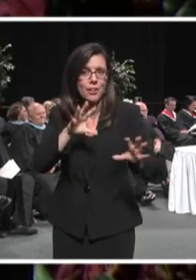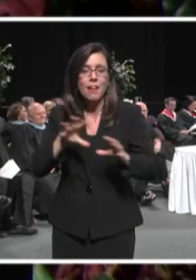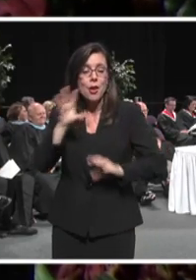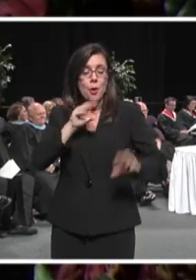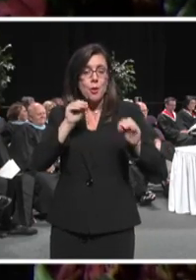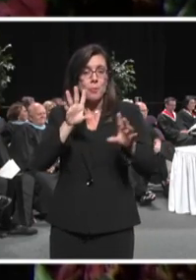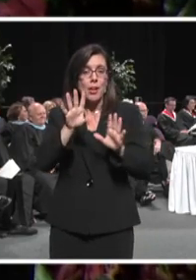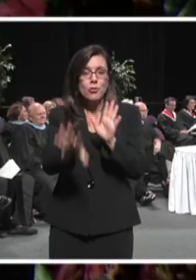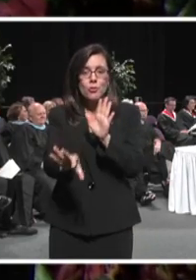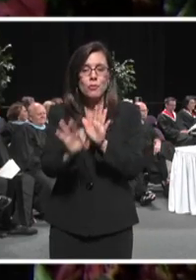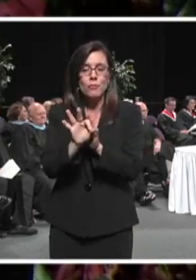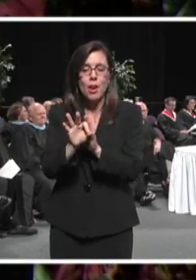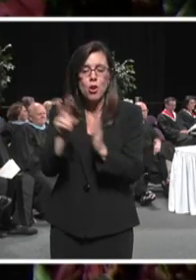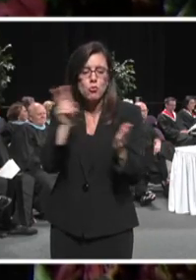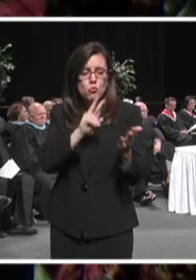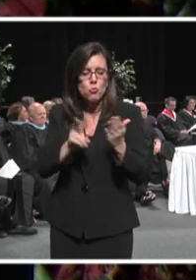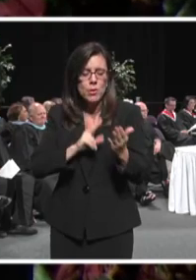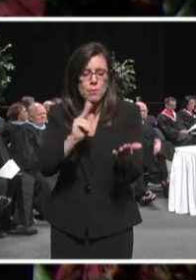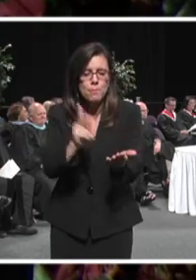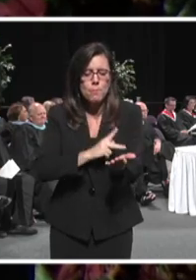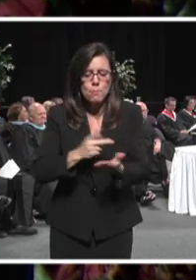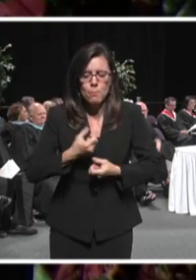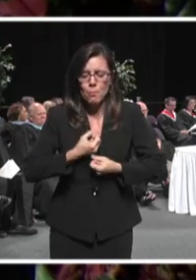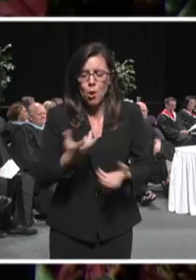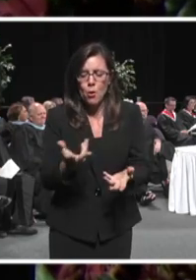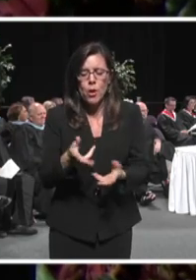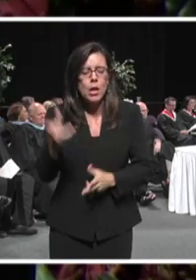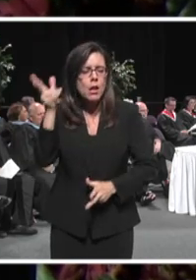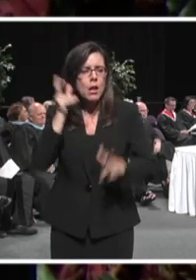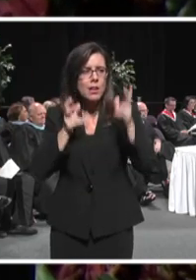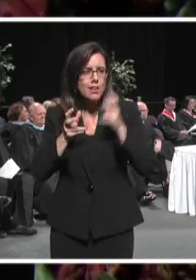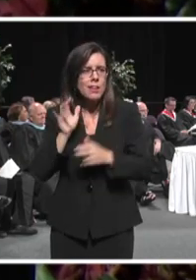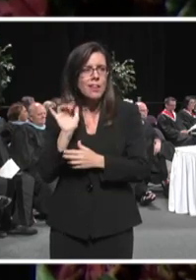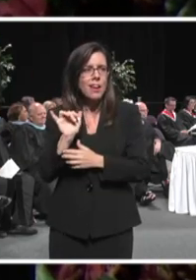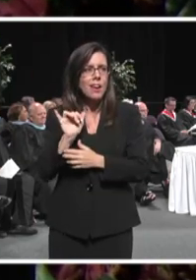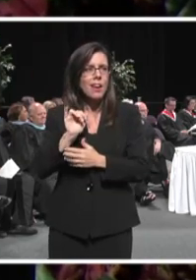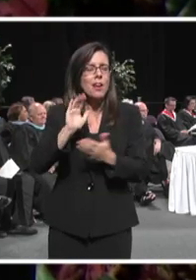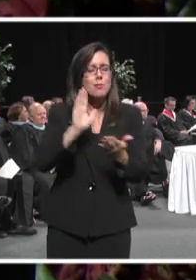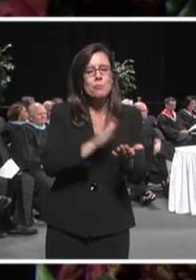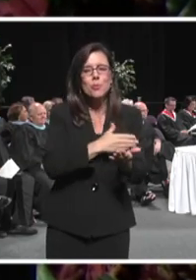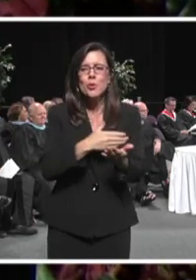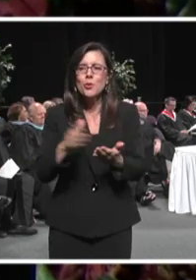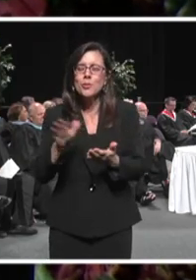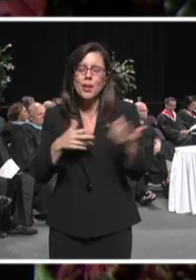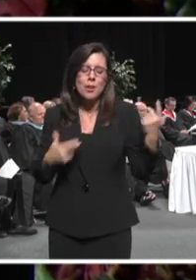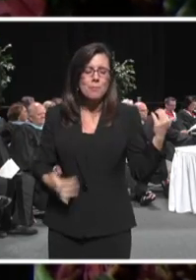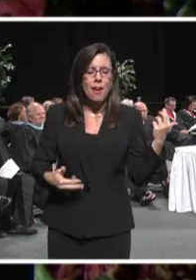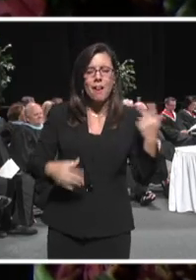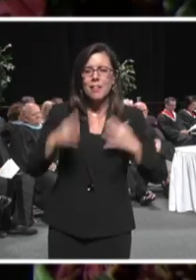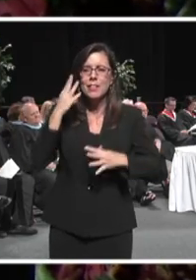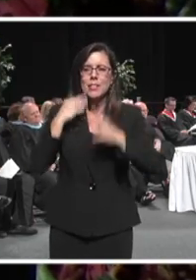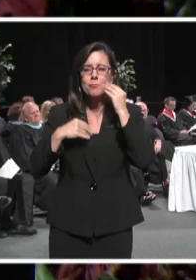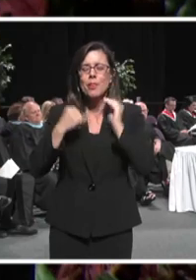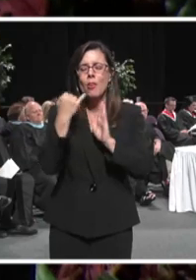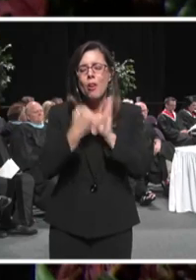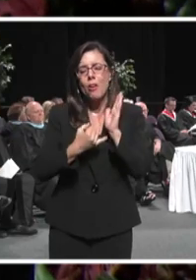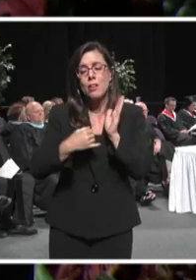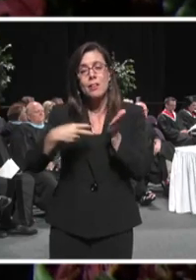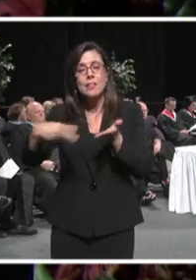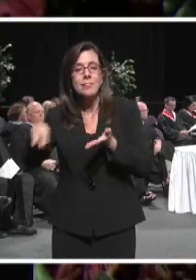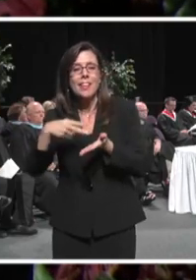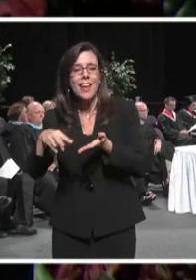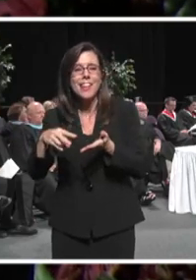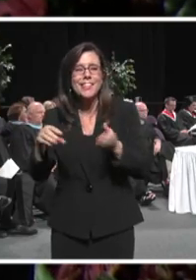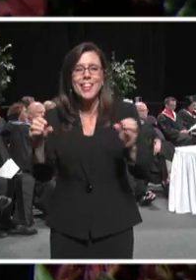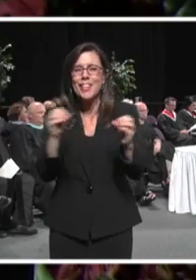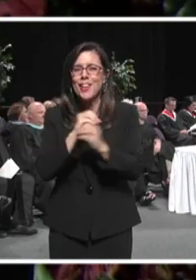magic you find in reading poetry, listening and performing music, and experiencing art. Dance as if